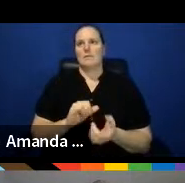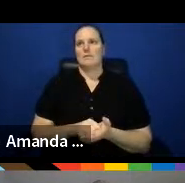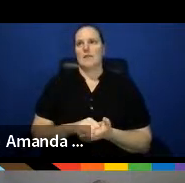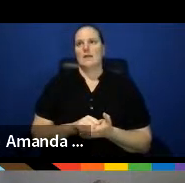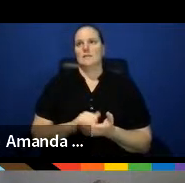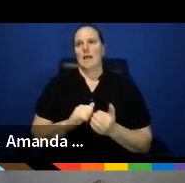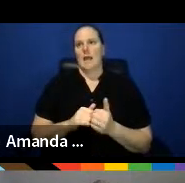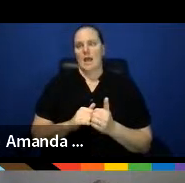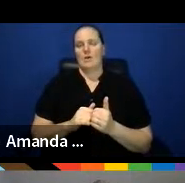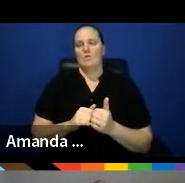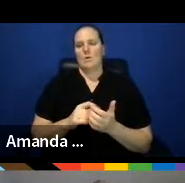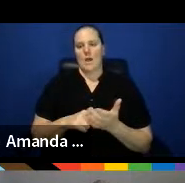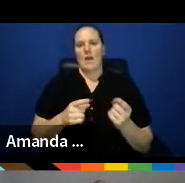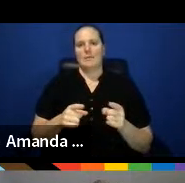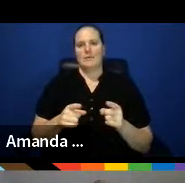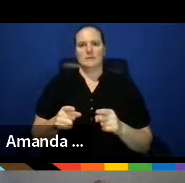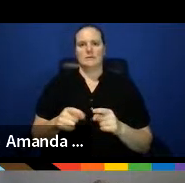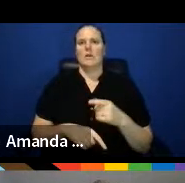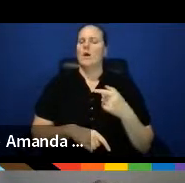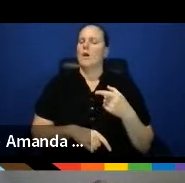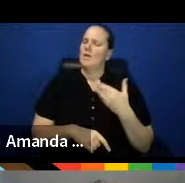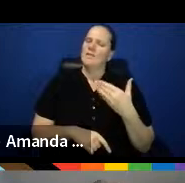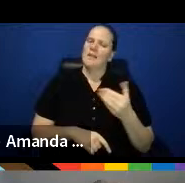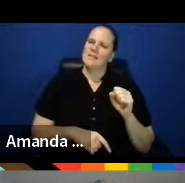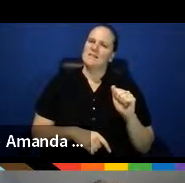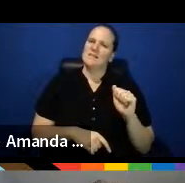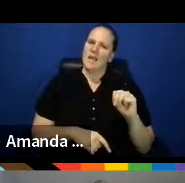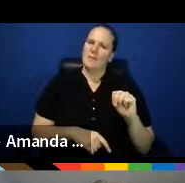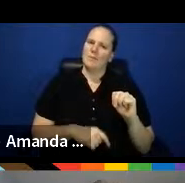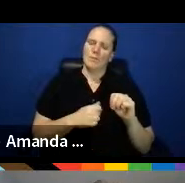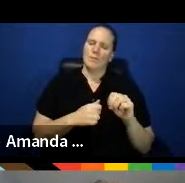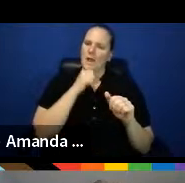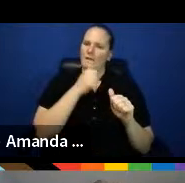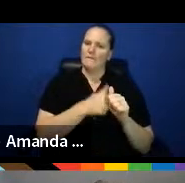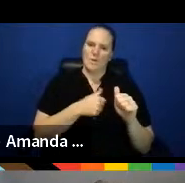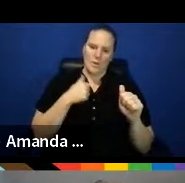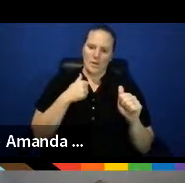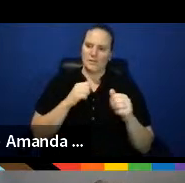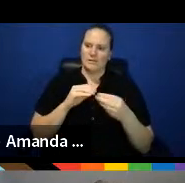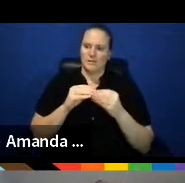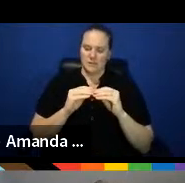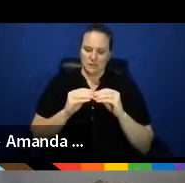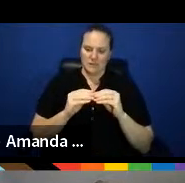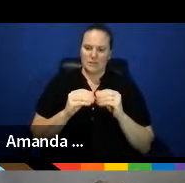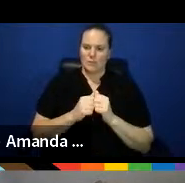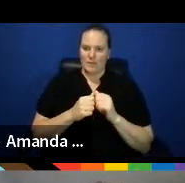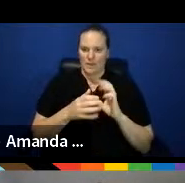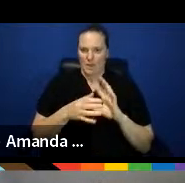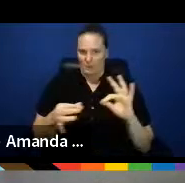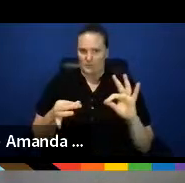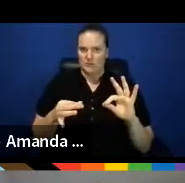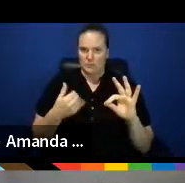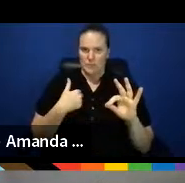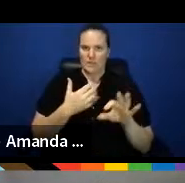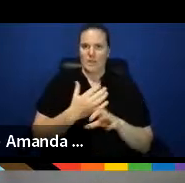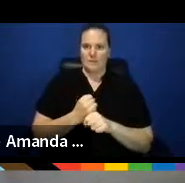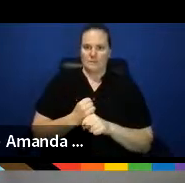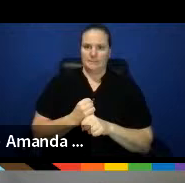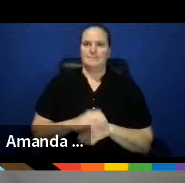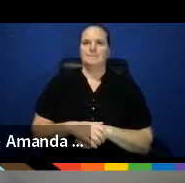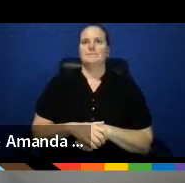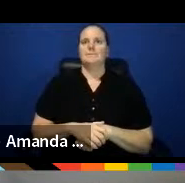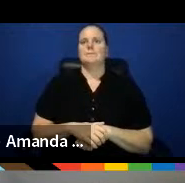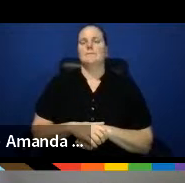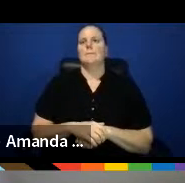lot of times. Yeah, no, thanks, Sam. I mean, we're not going to shy away from statistics around the comments that we've received.